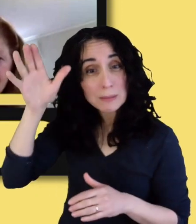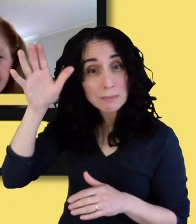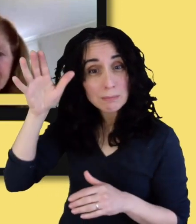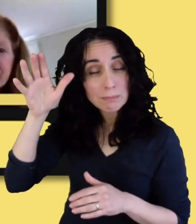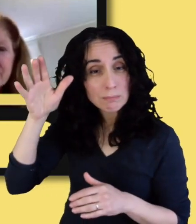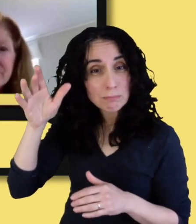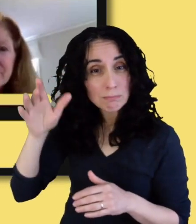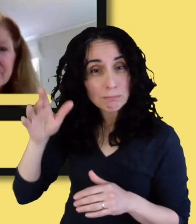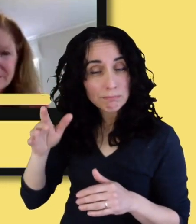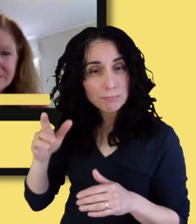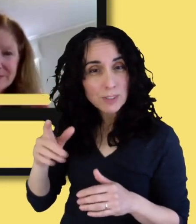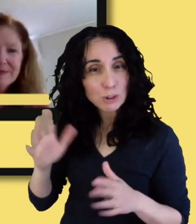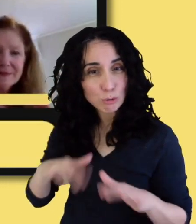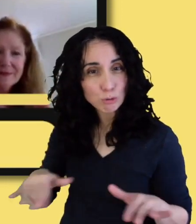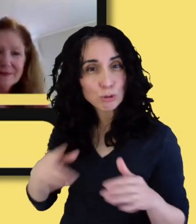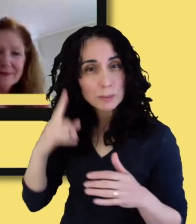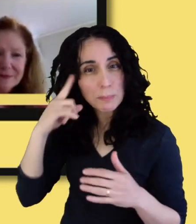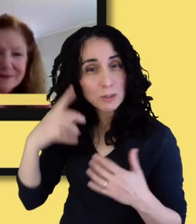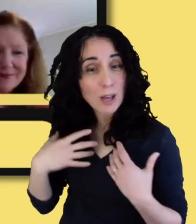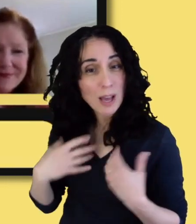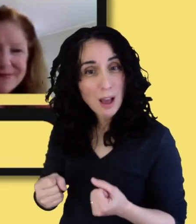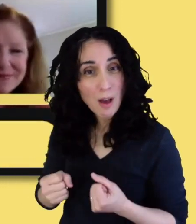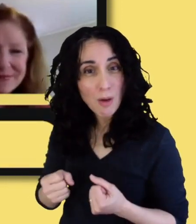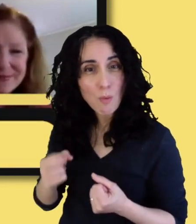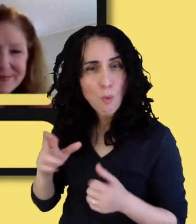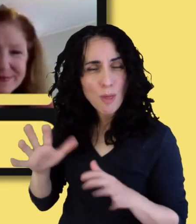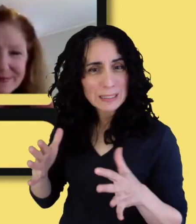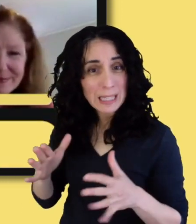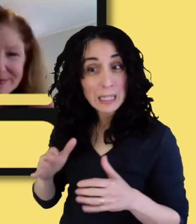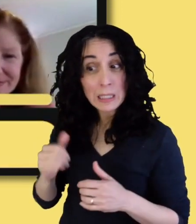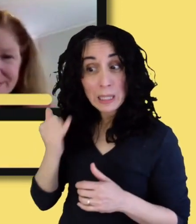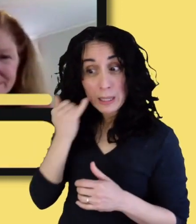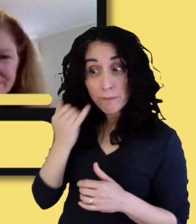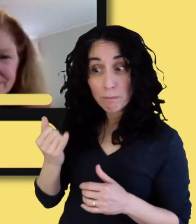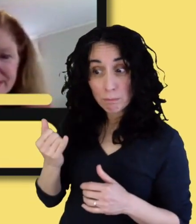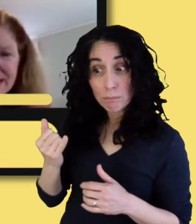now? And if so, do you address them with their parents?